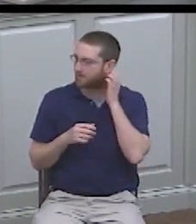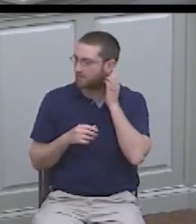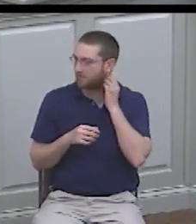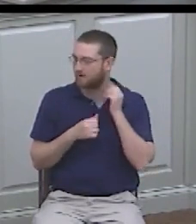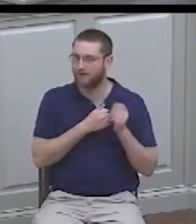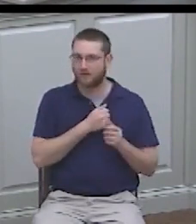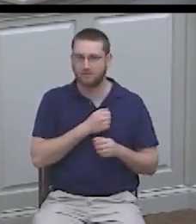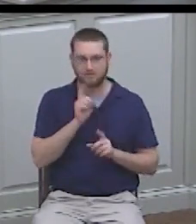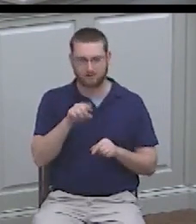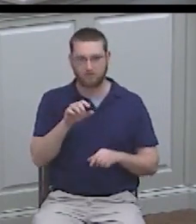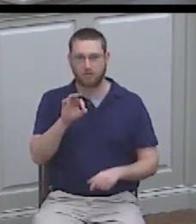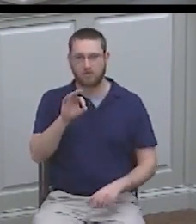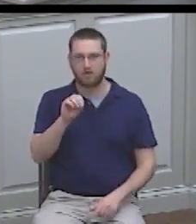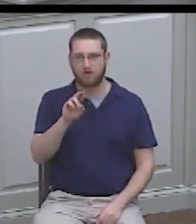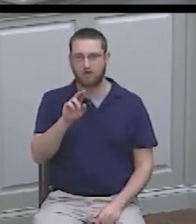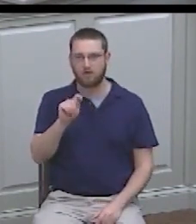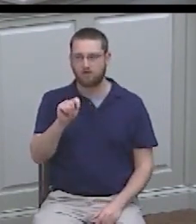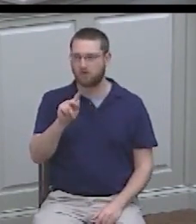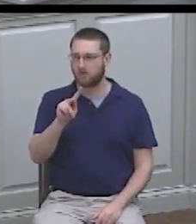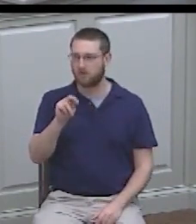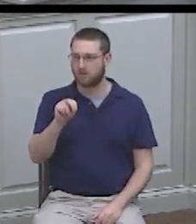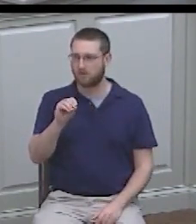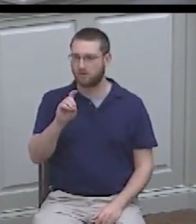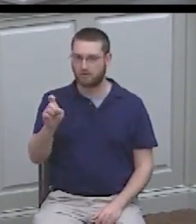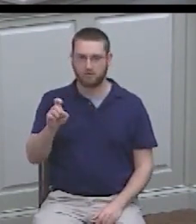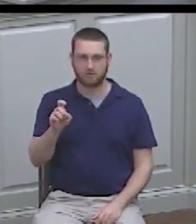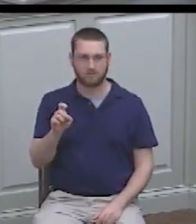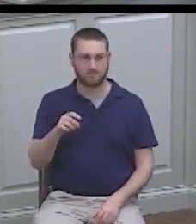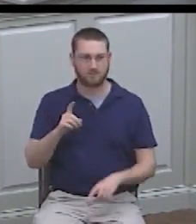Knox. He wouldn't let me smell the gold.